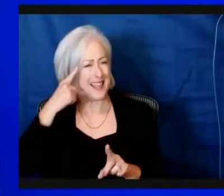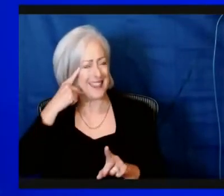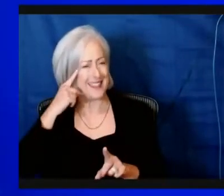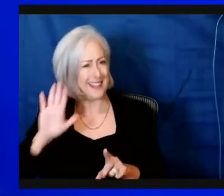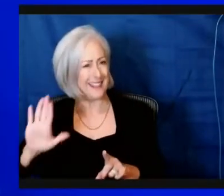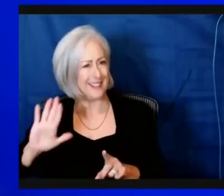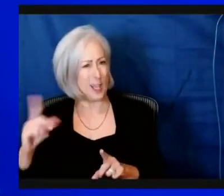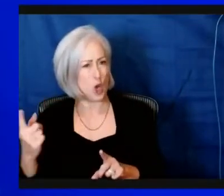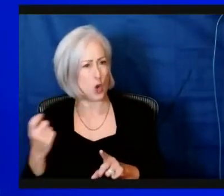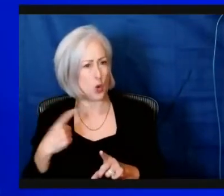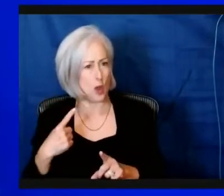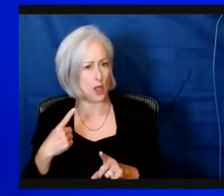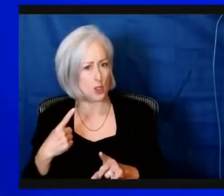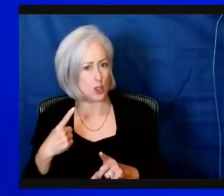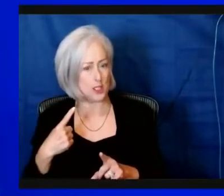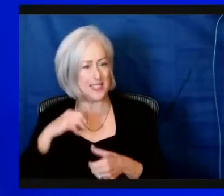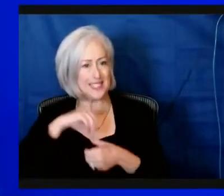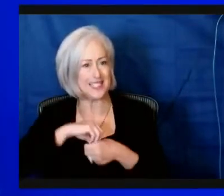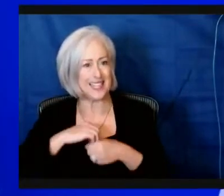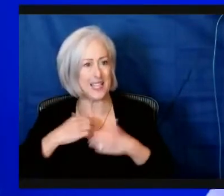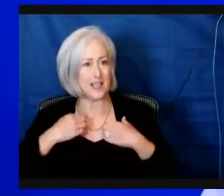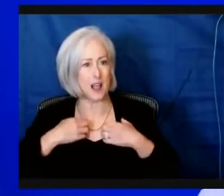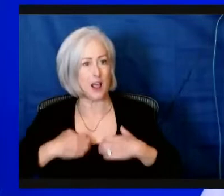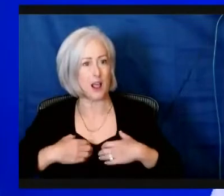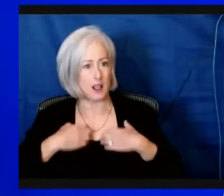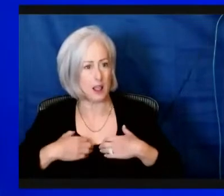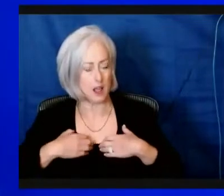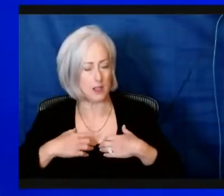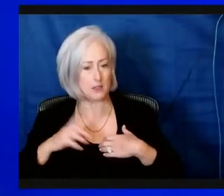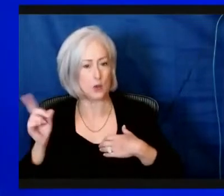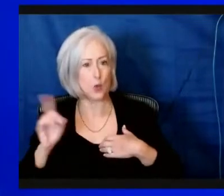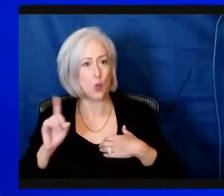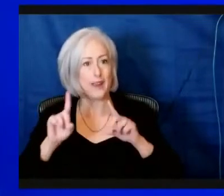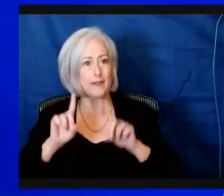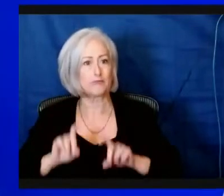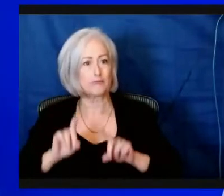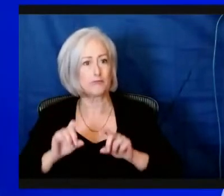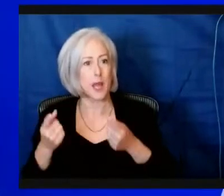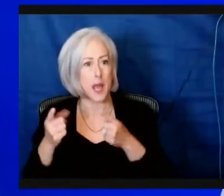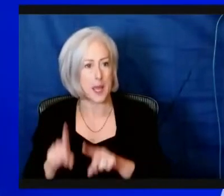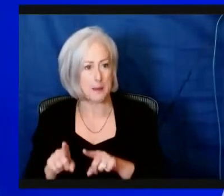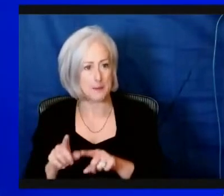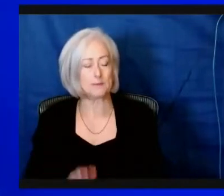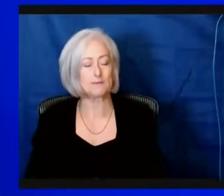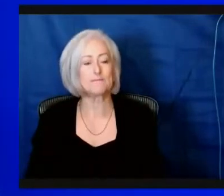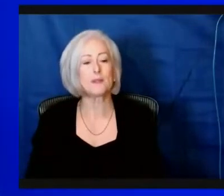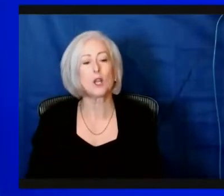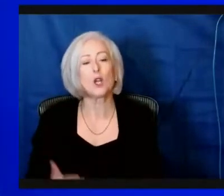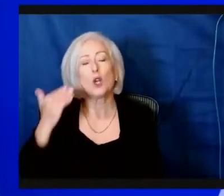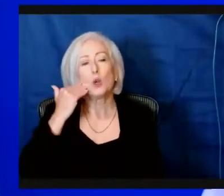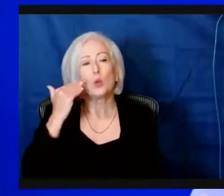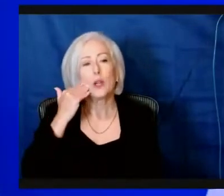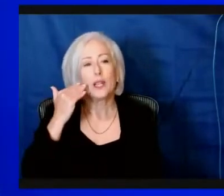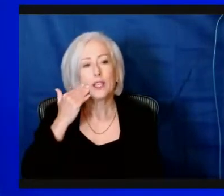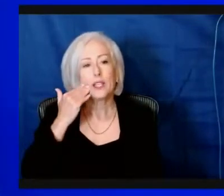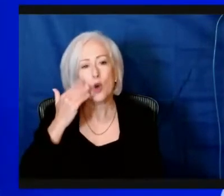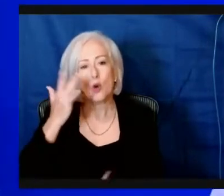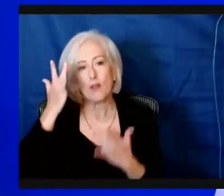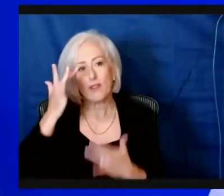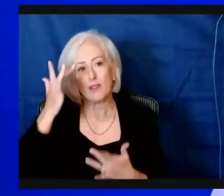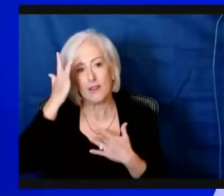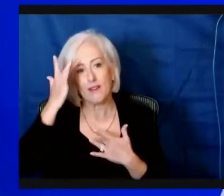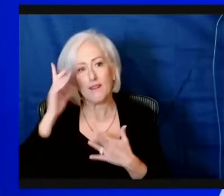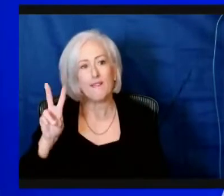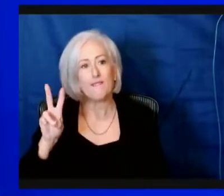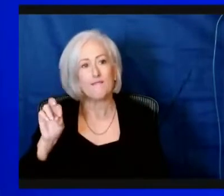in the upper respiratory tract where you are testing. We know that overall the viral stage of the disease should really be over by